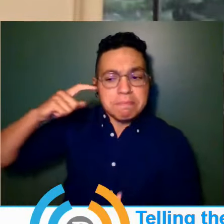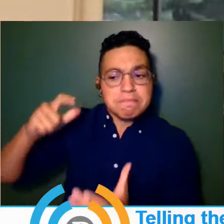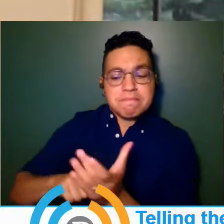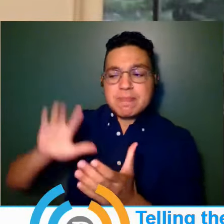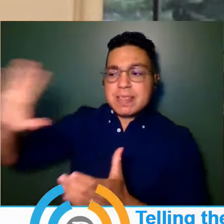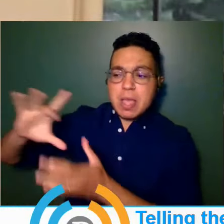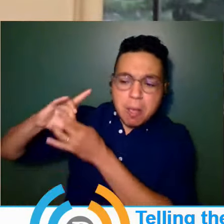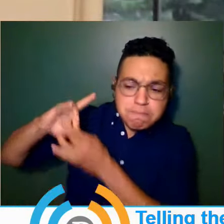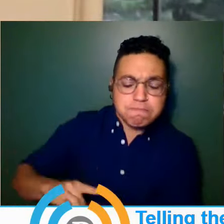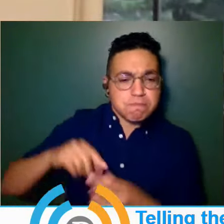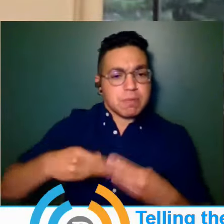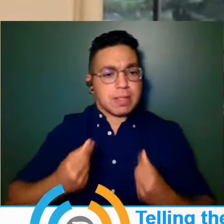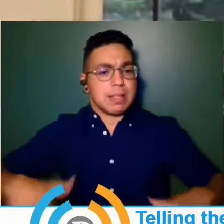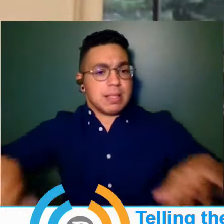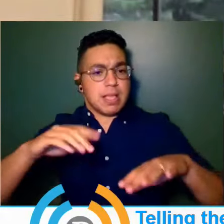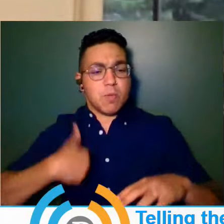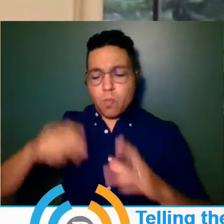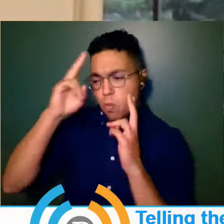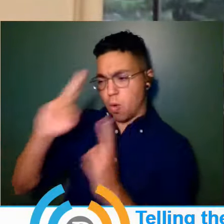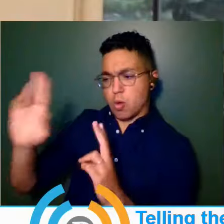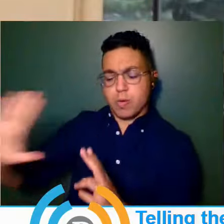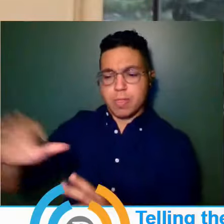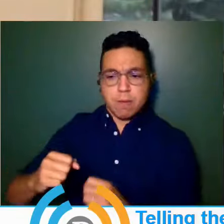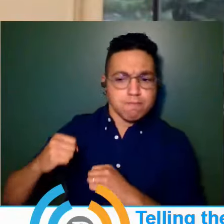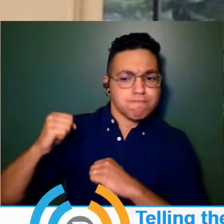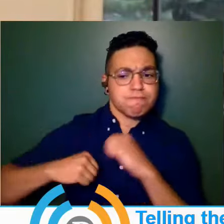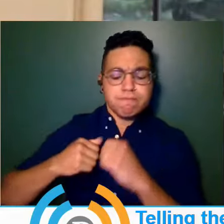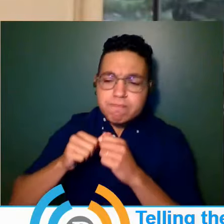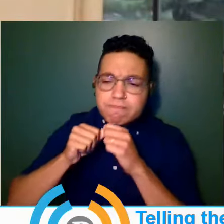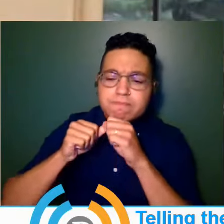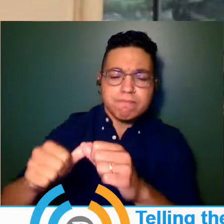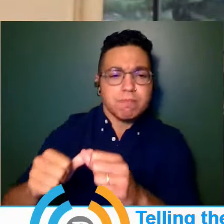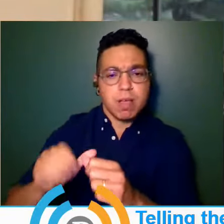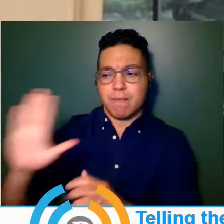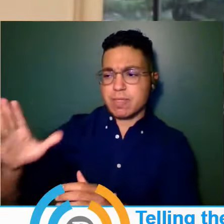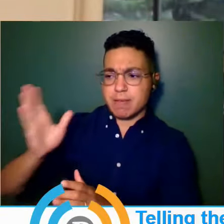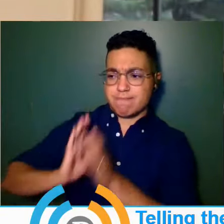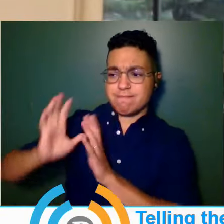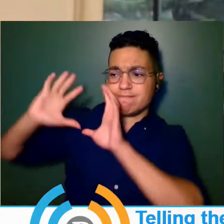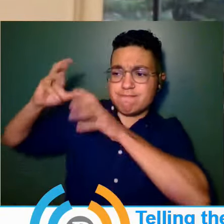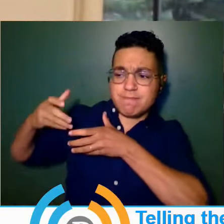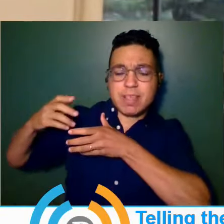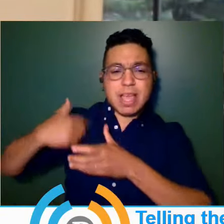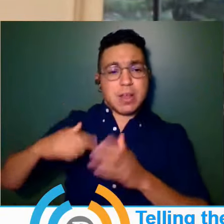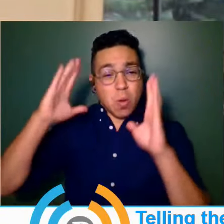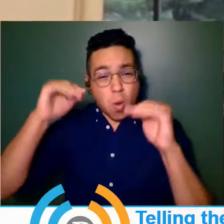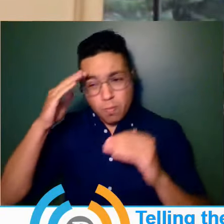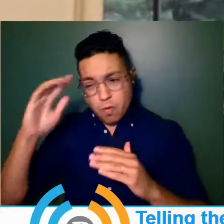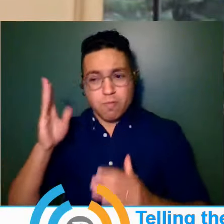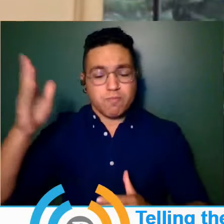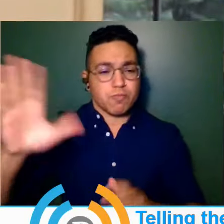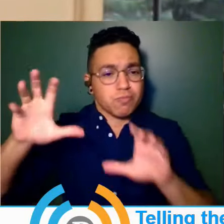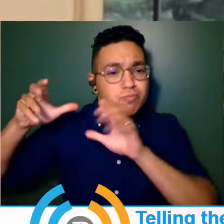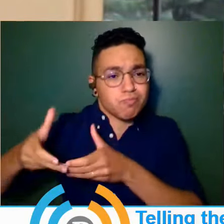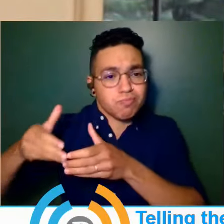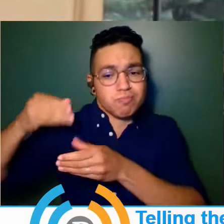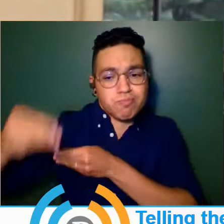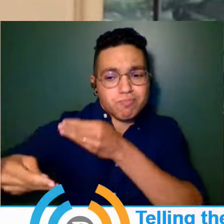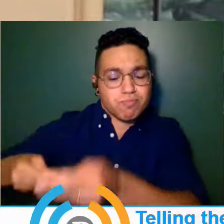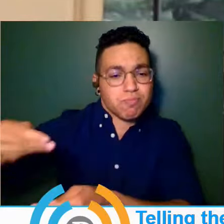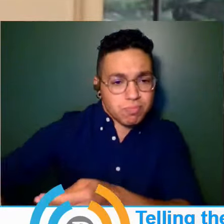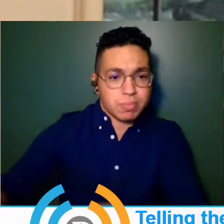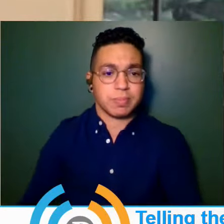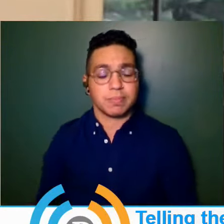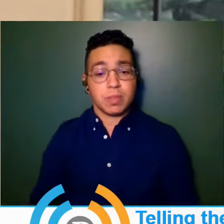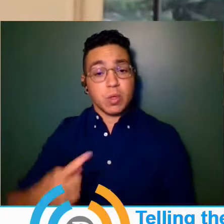land, and we honor the resilience of their ancestors and hope of future generations. As you settle in to watch the